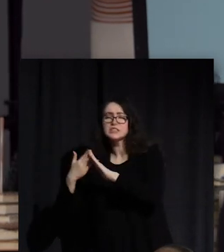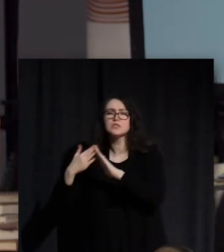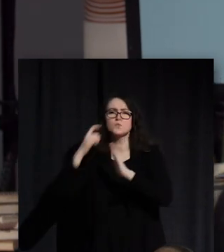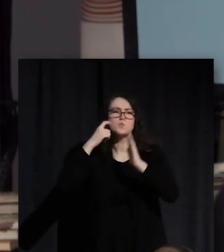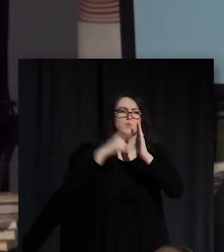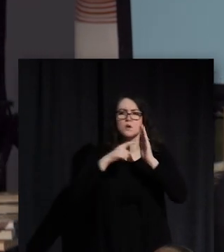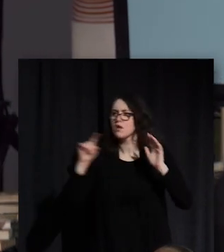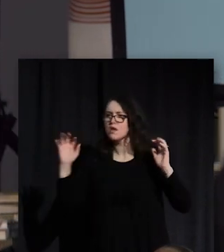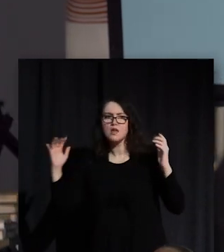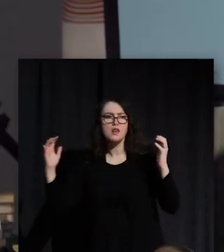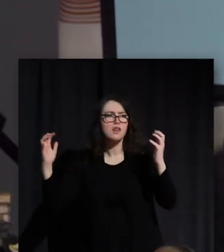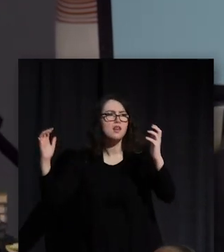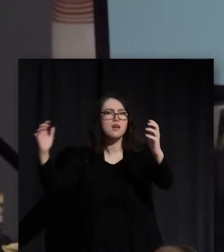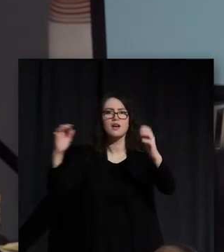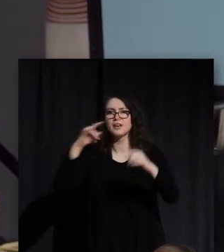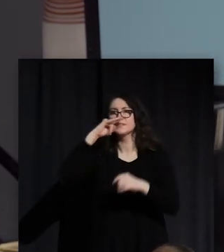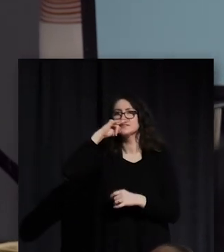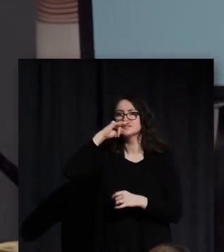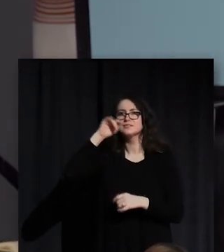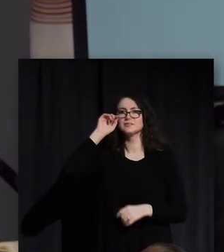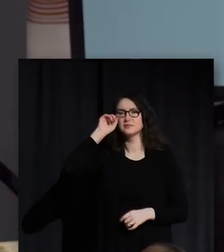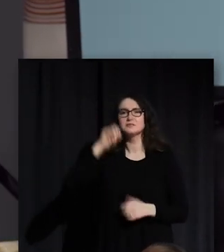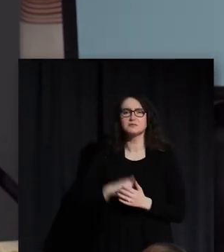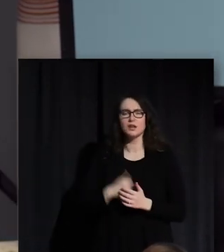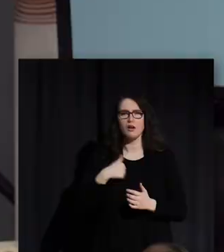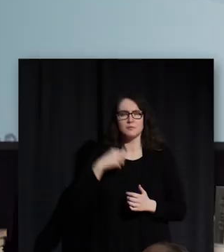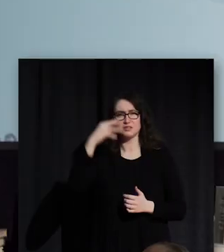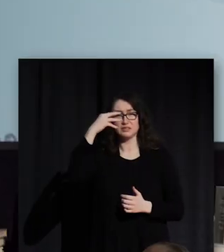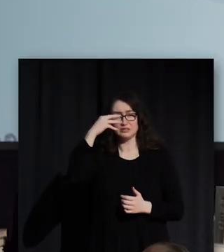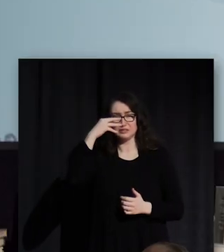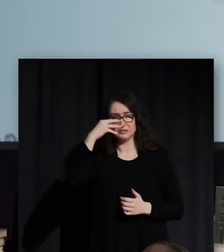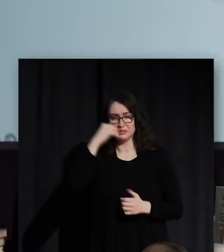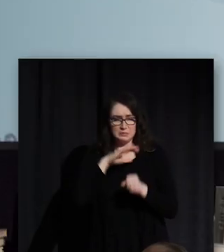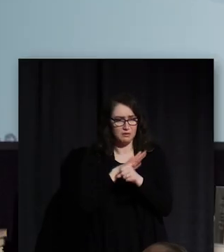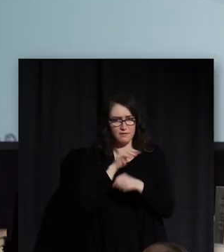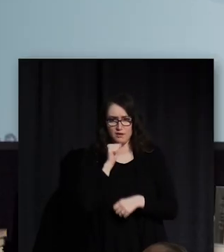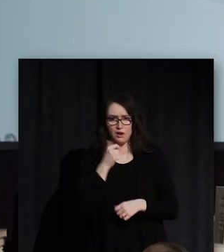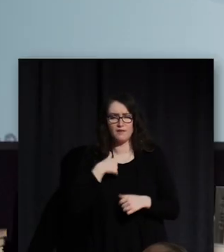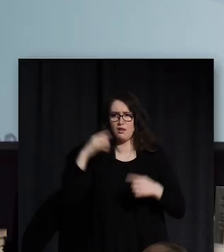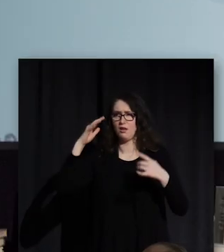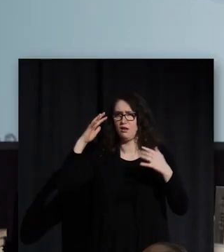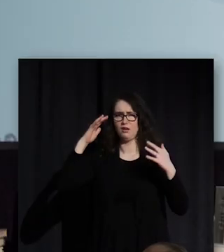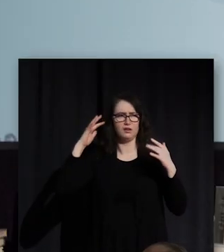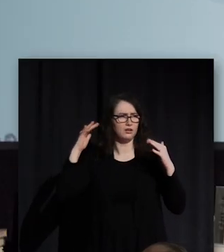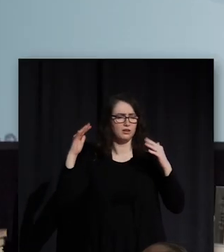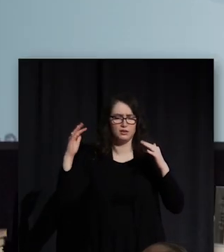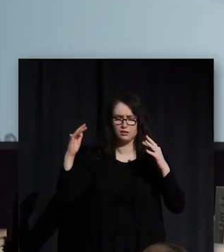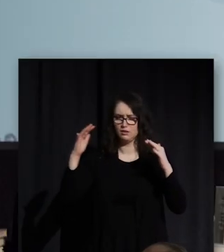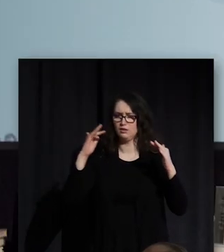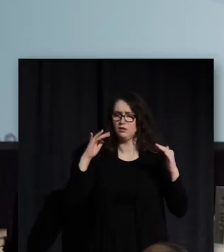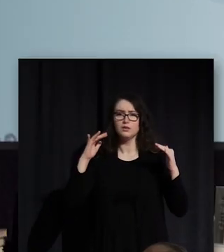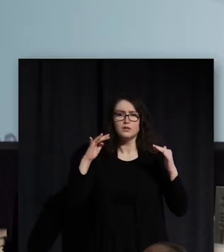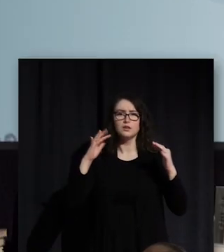flutes and snare drums. In my sleep-deprived state, I feel like I'm losing my mind. I make it